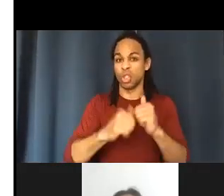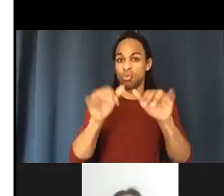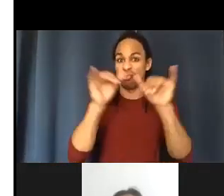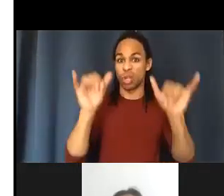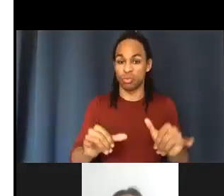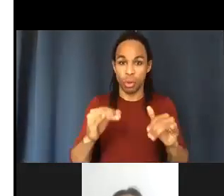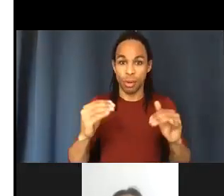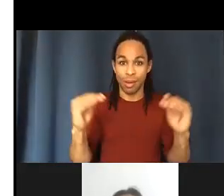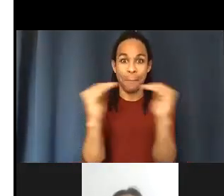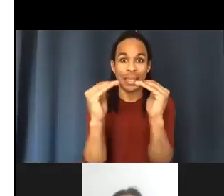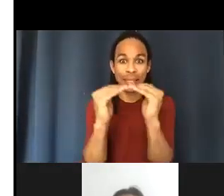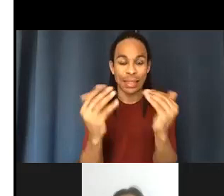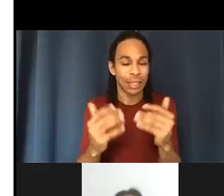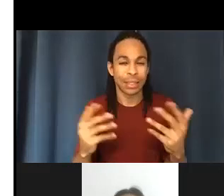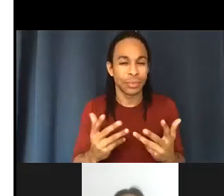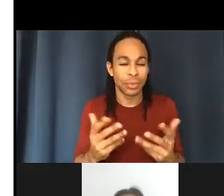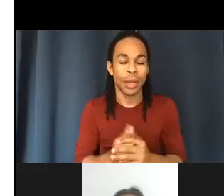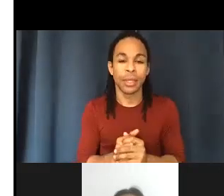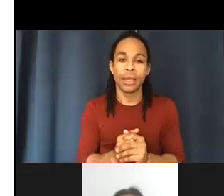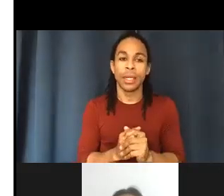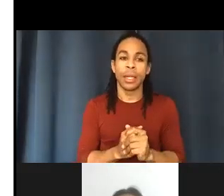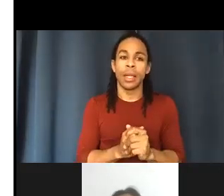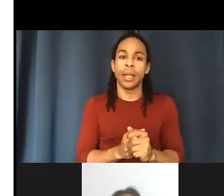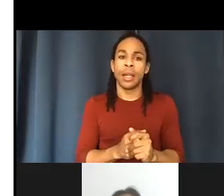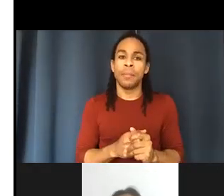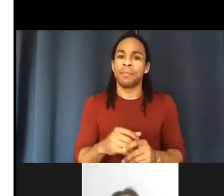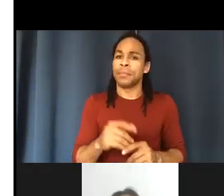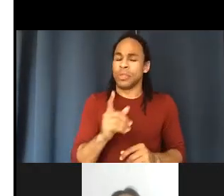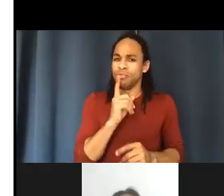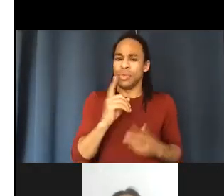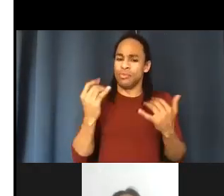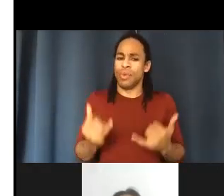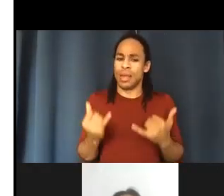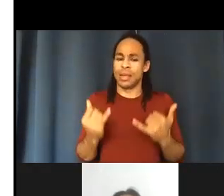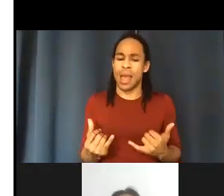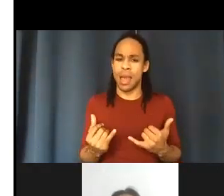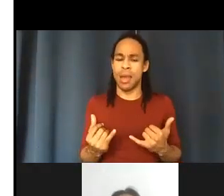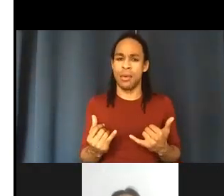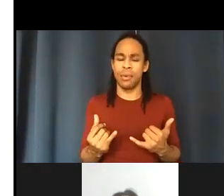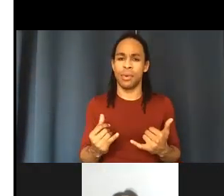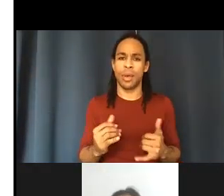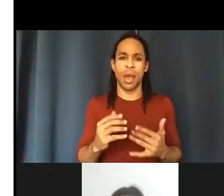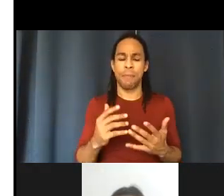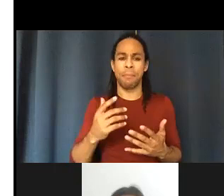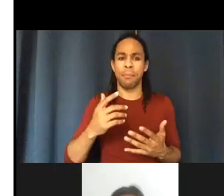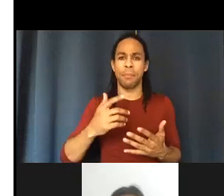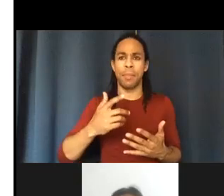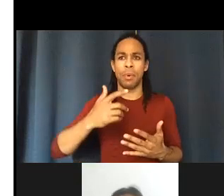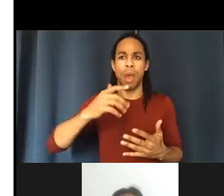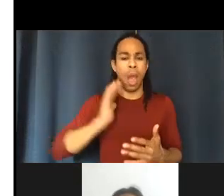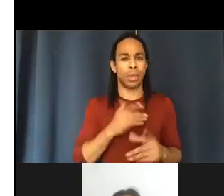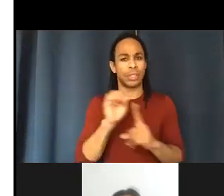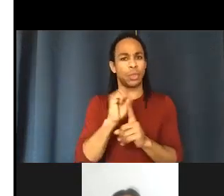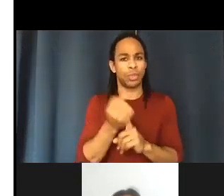this time is so unprecedented, and the way it has laid bare the inequalities that